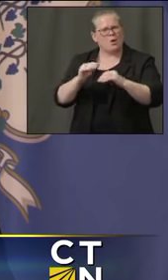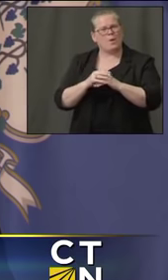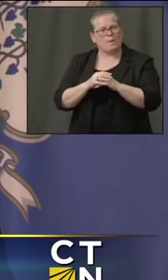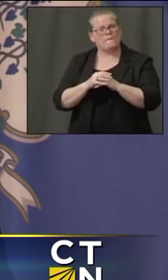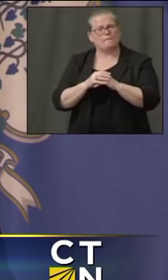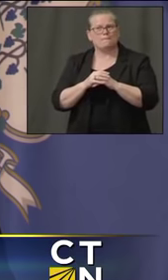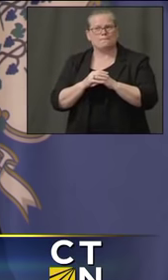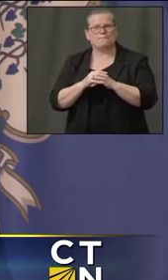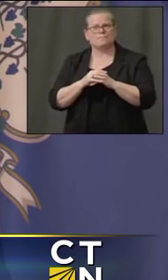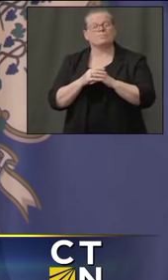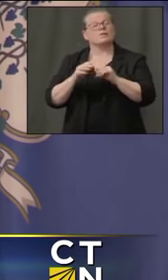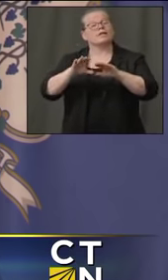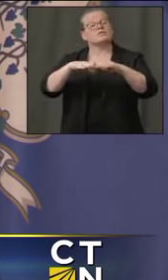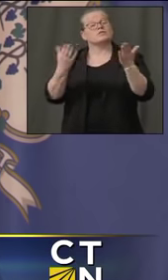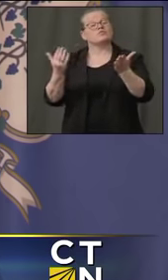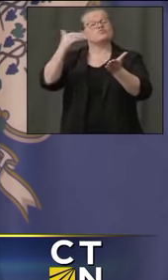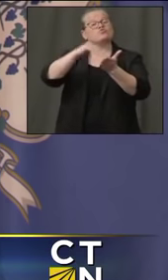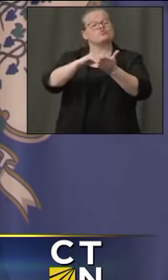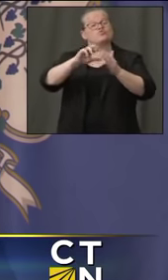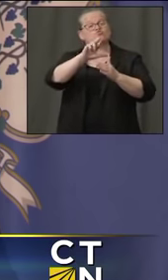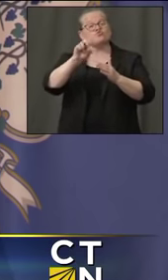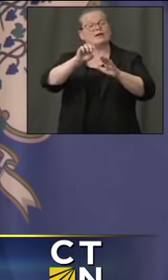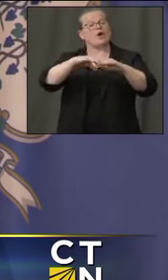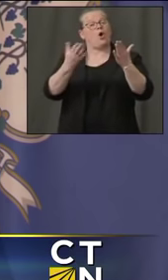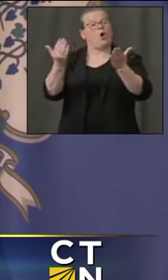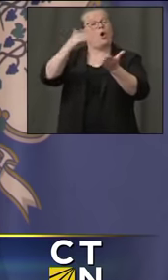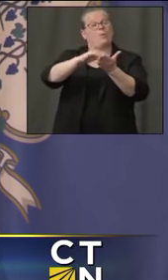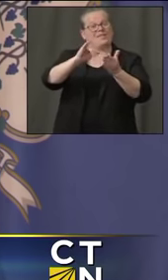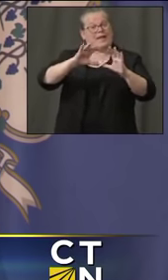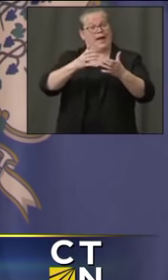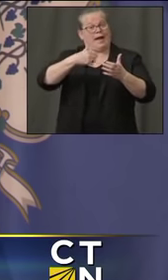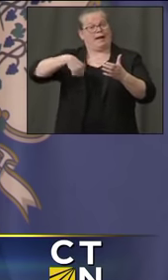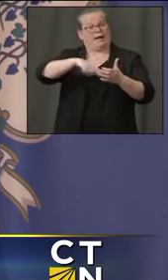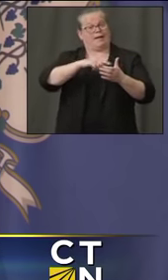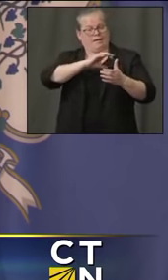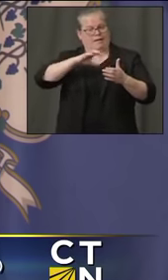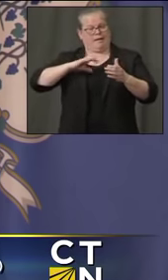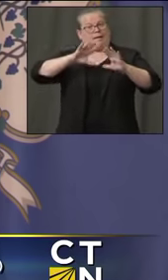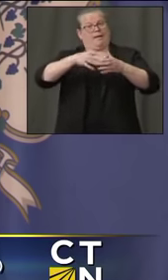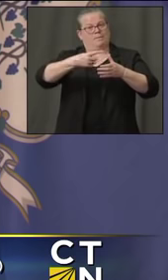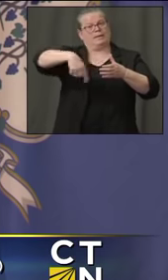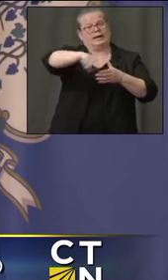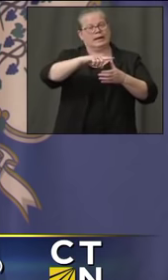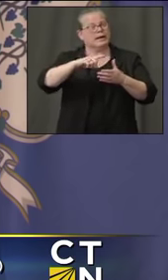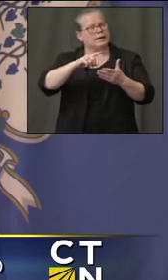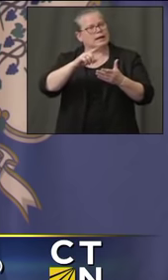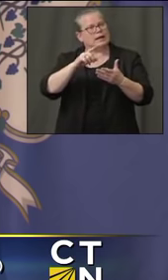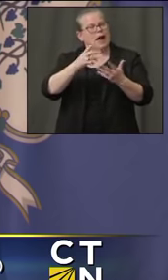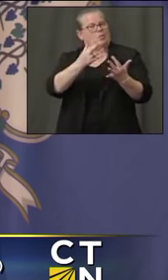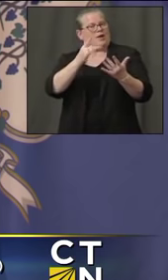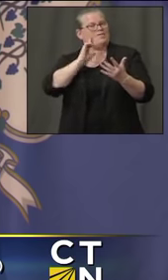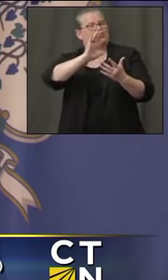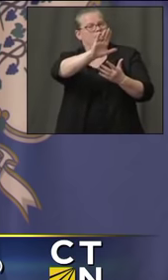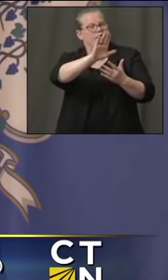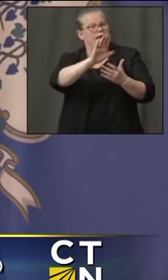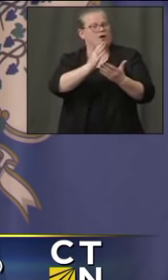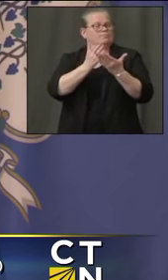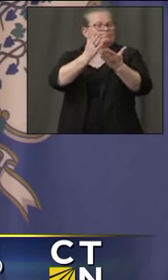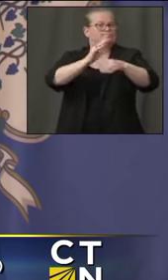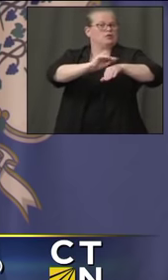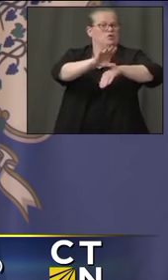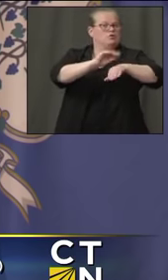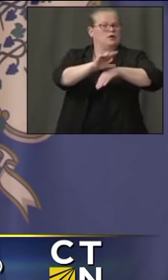might be able to do now that testing's coming into place, and I love the way you focus on the outside. The Associated Governor,